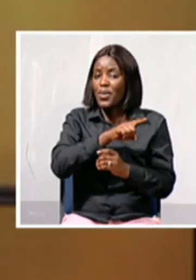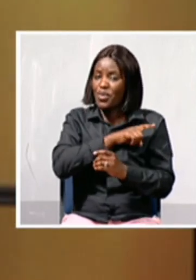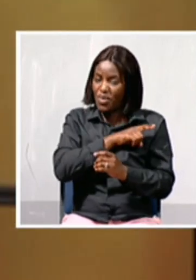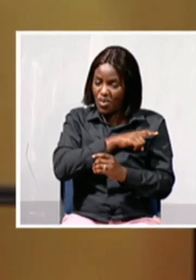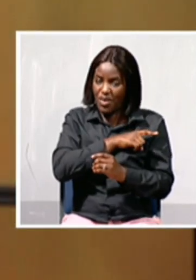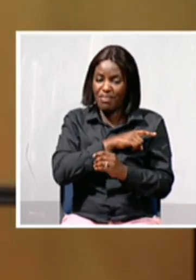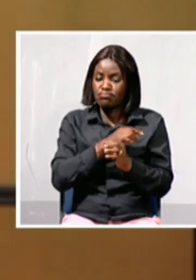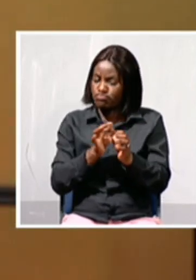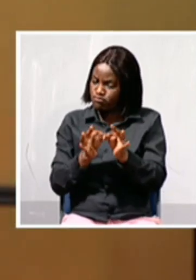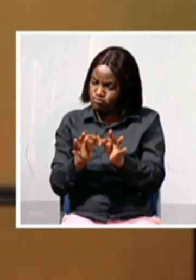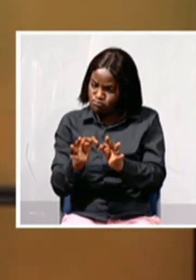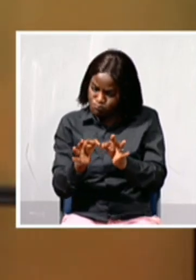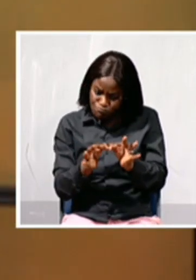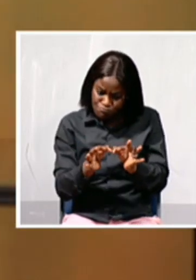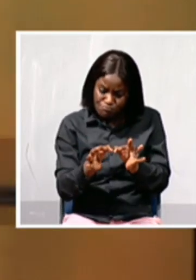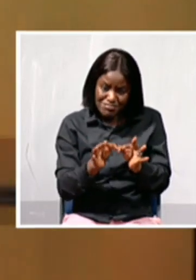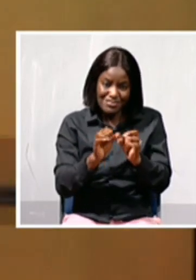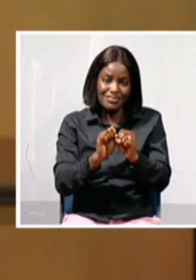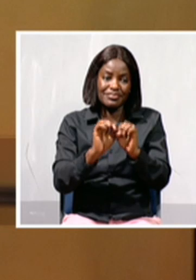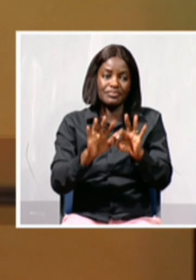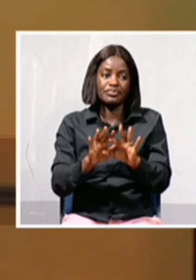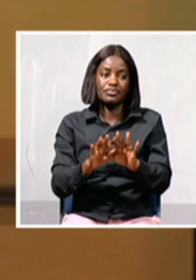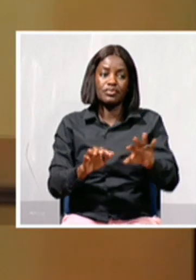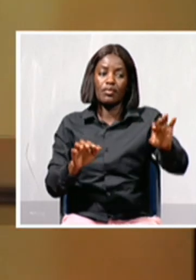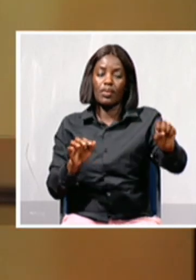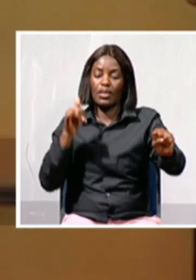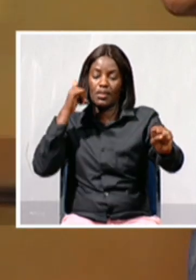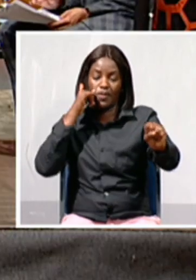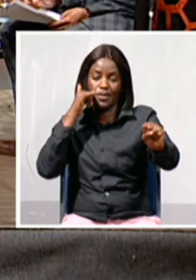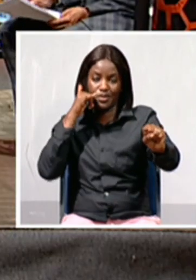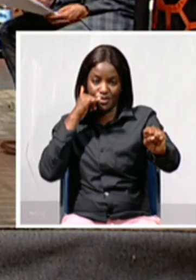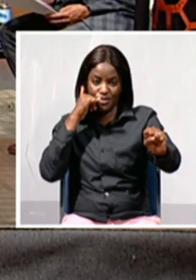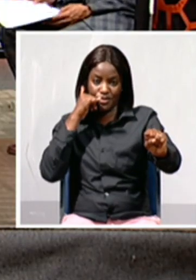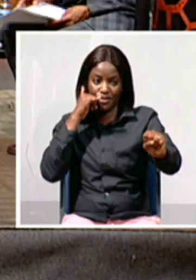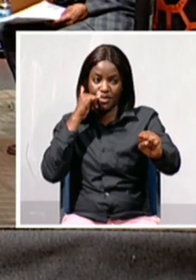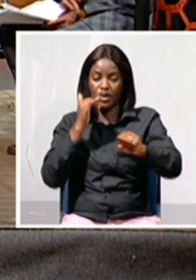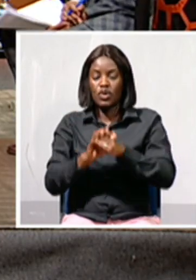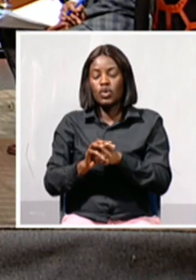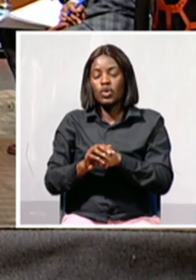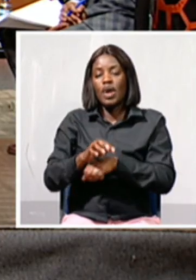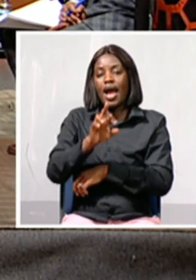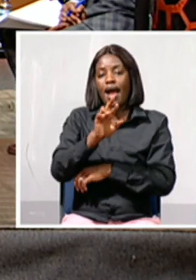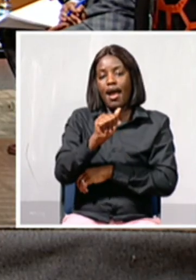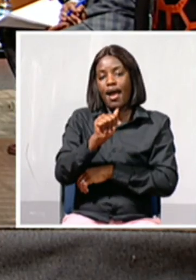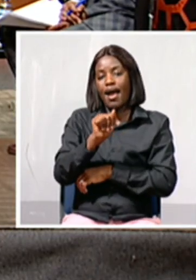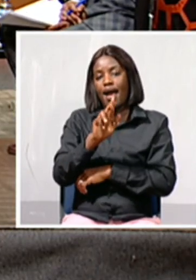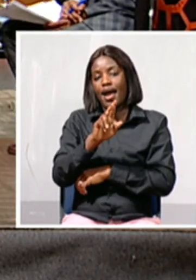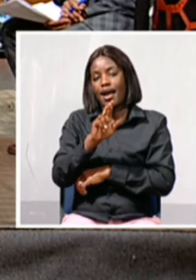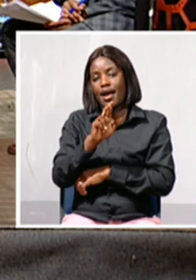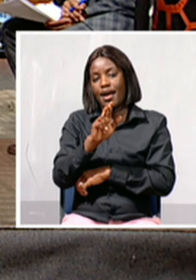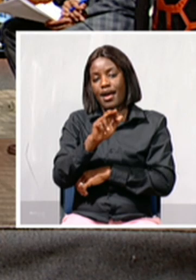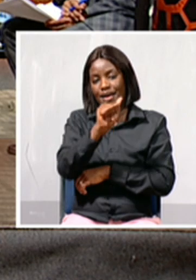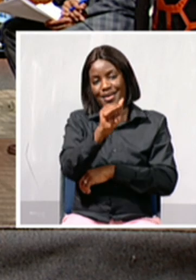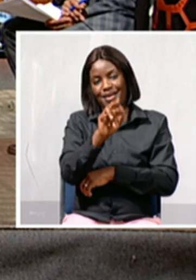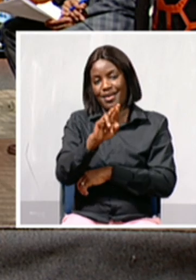clear. Why do you have to go and vote? Just one moment, Mr. Suluka. We have our last caller, Arno from Rundu in Kavango East on the line. Good